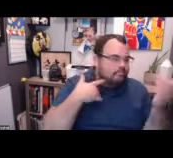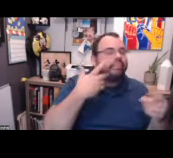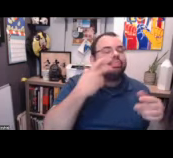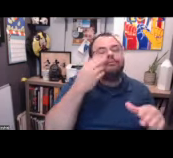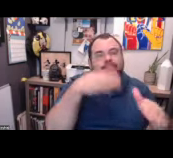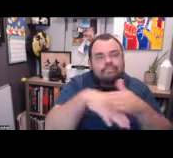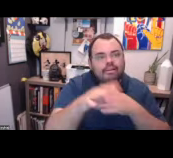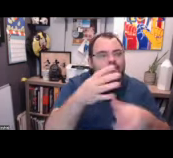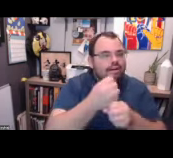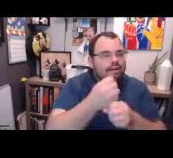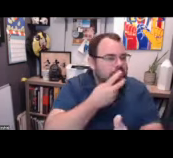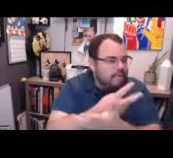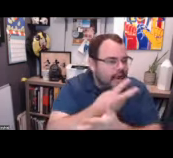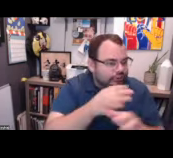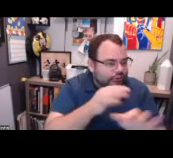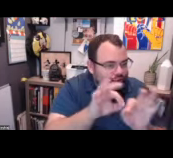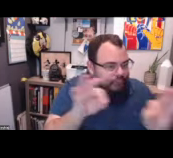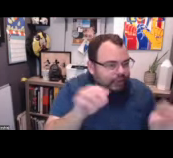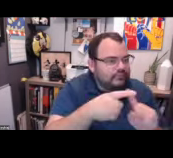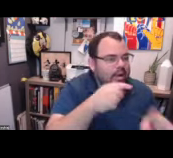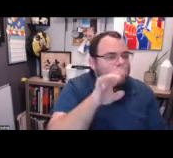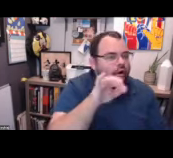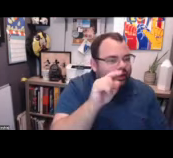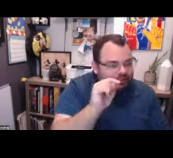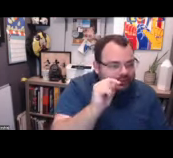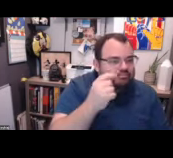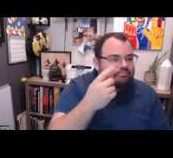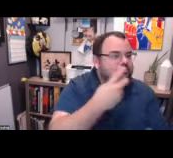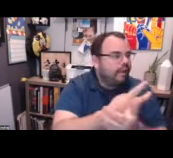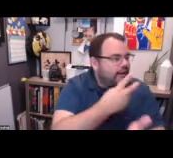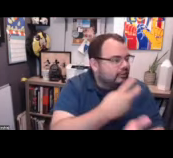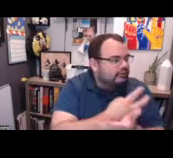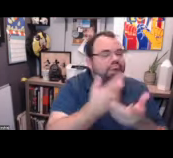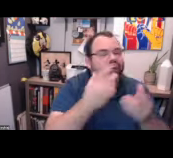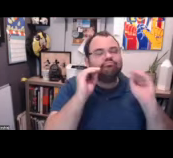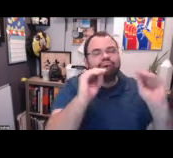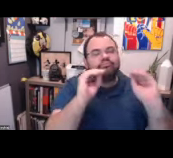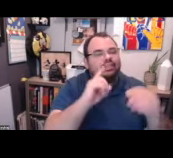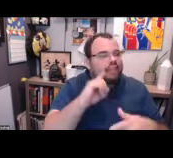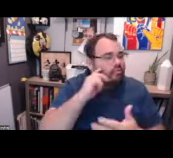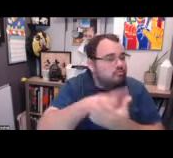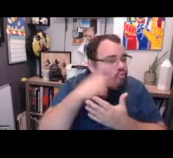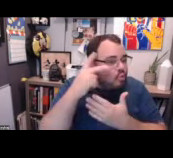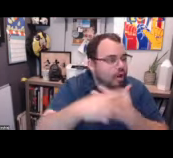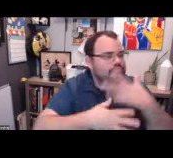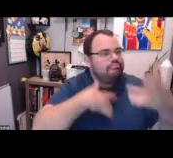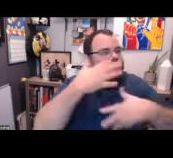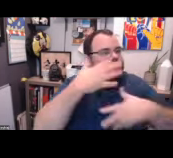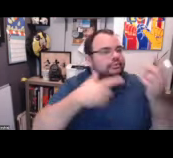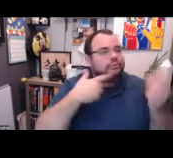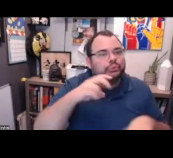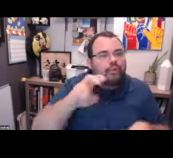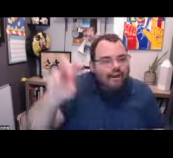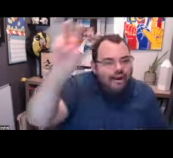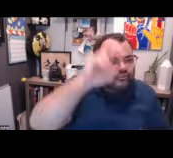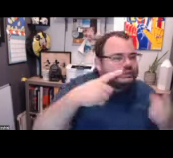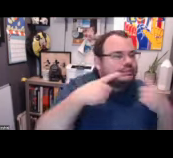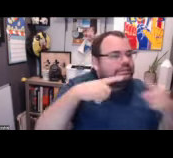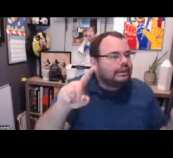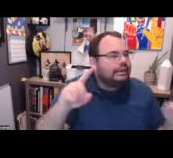with my degree with honors, and I went into my master's from RIT, and I in the